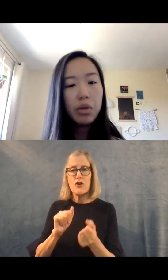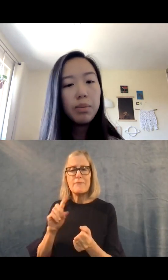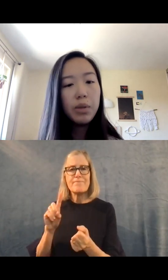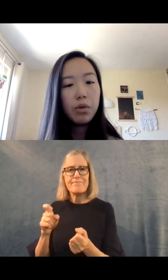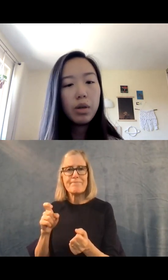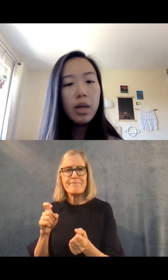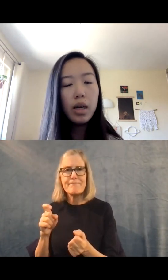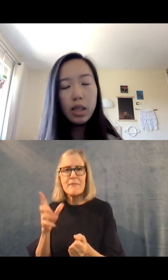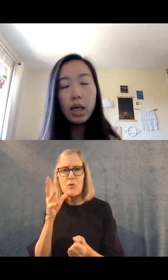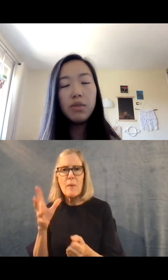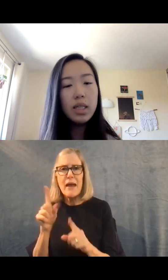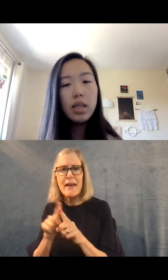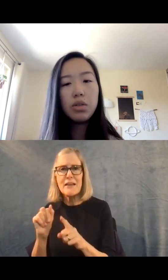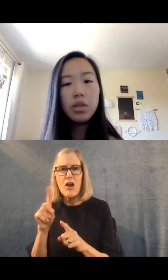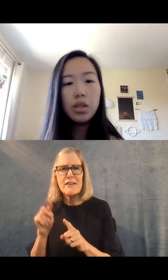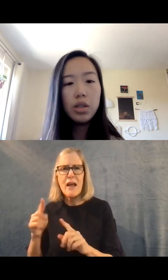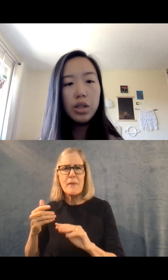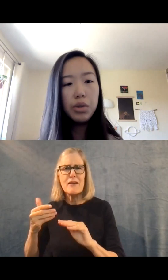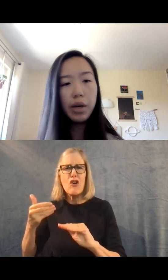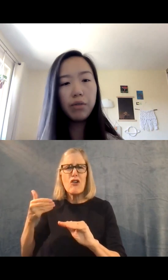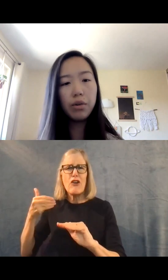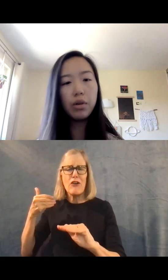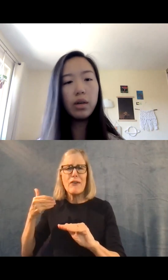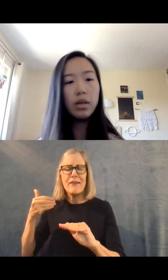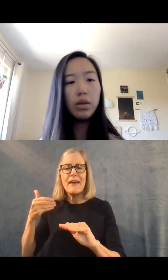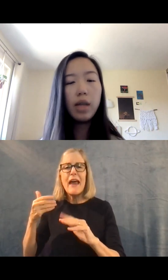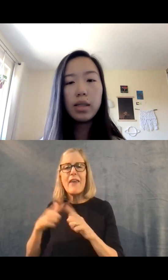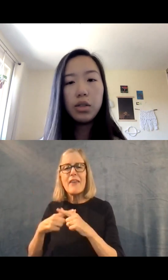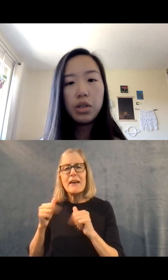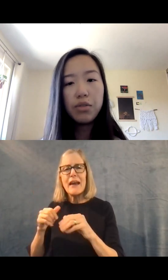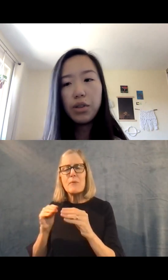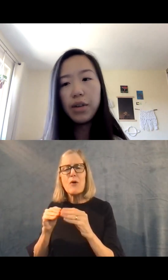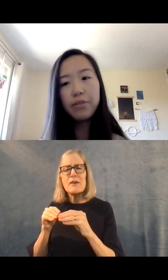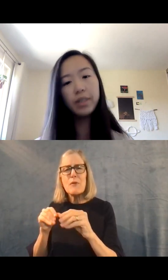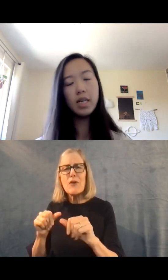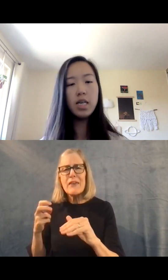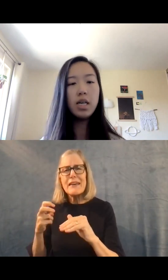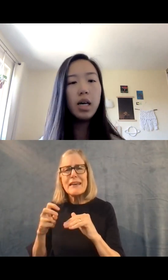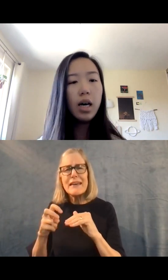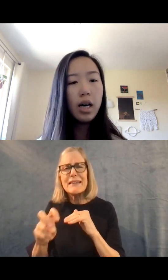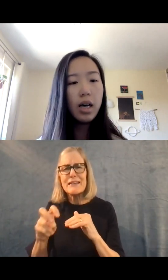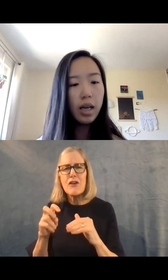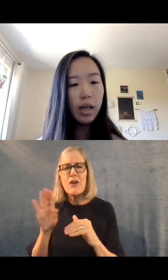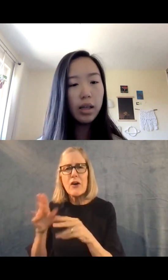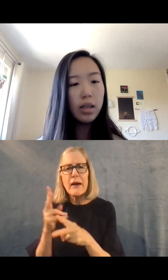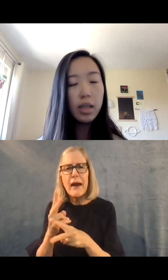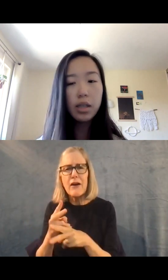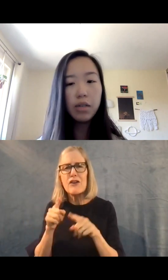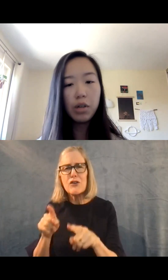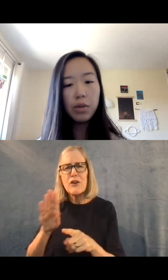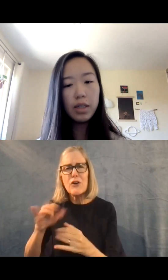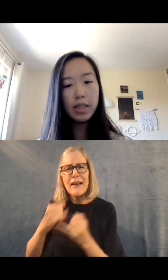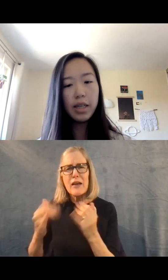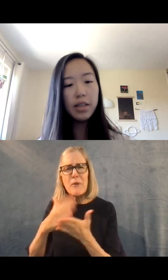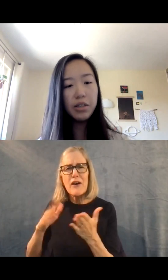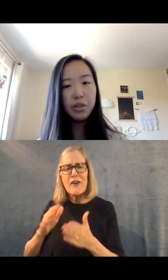time with her before, and kind of easing that transition into care for her in the last years of her life. And that's kind of all